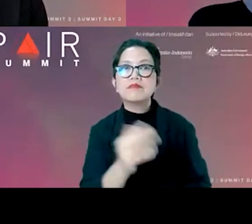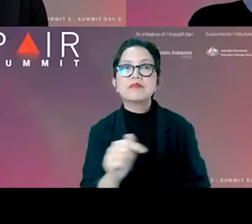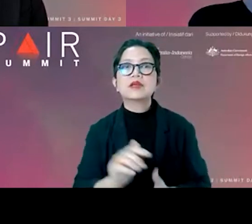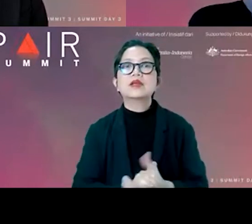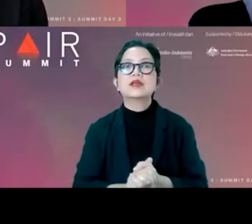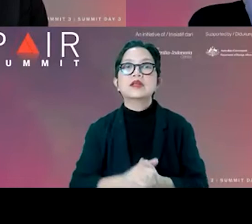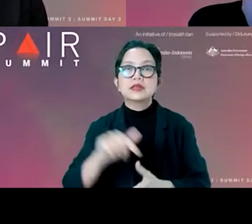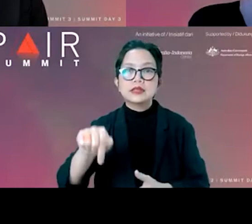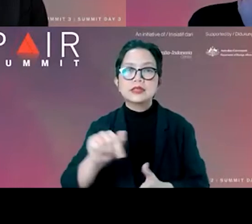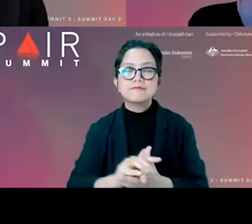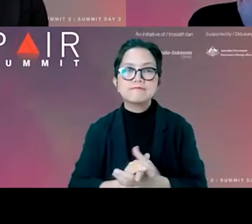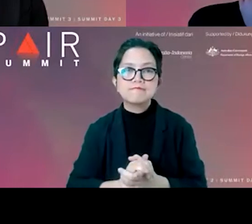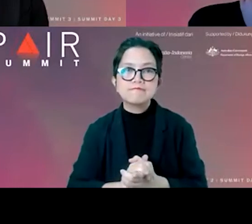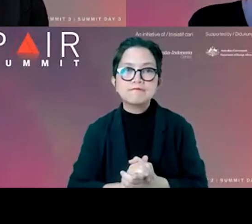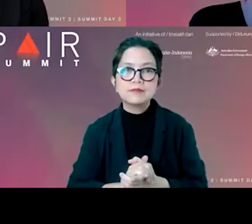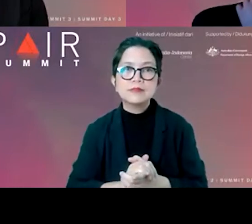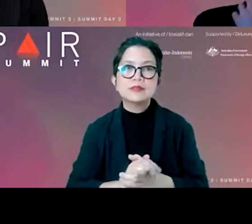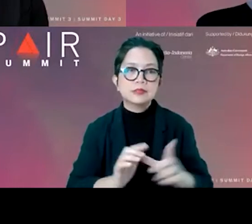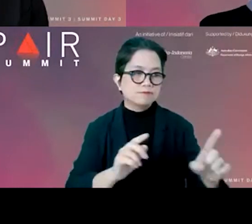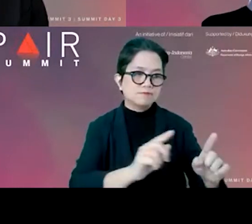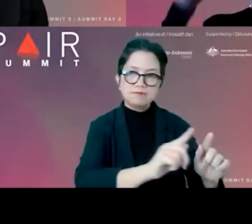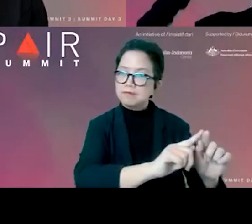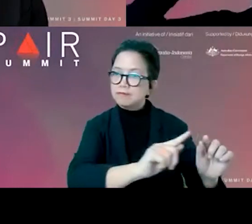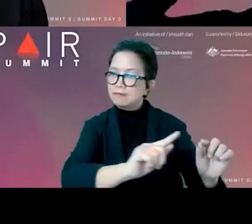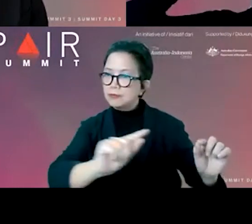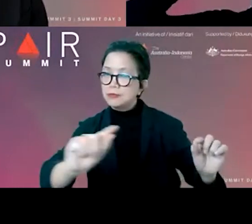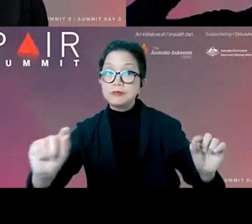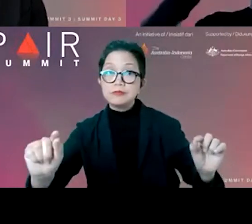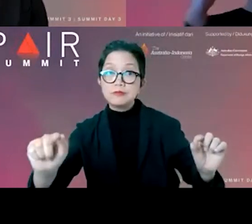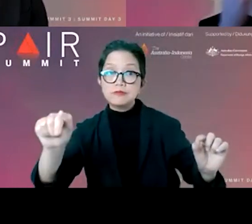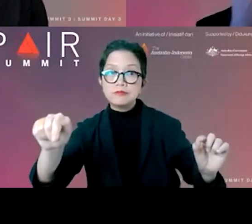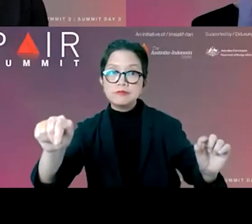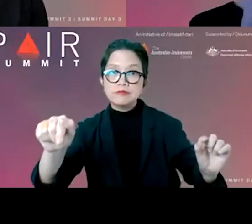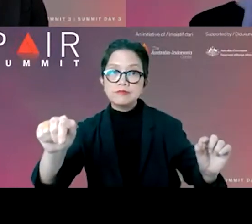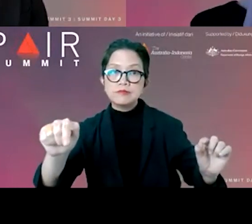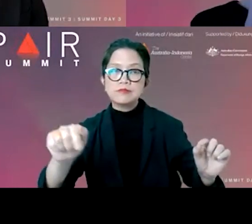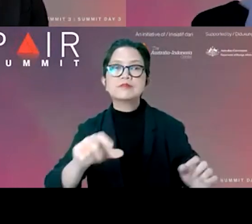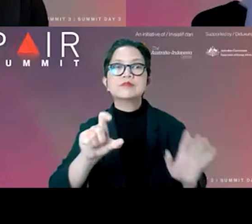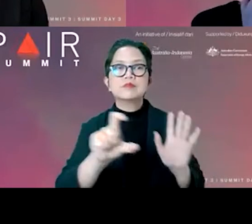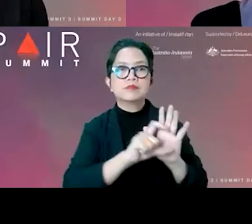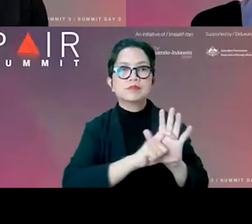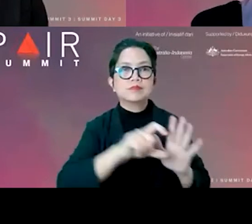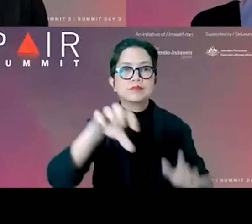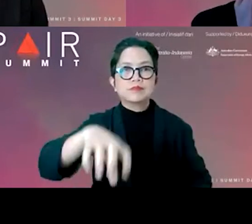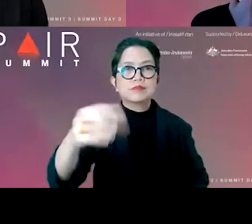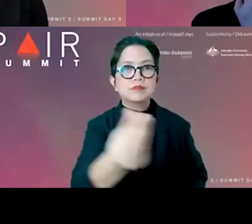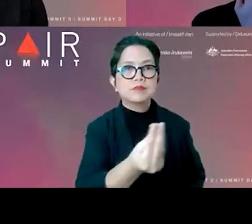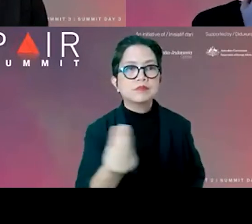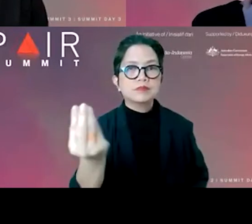distance, like tourism, is still possible to apply